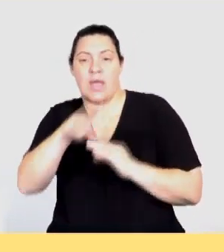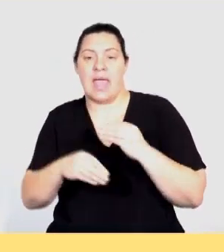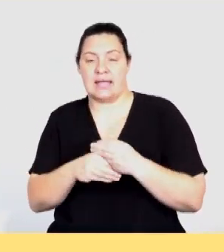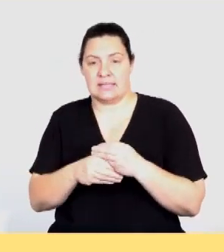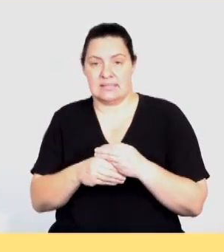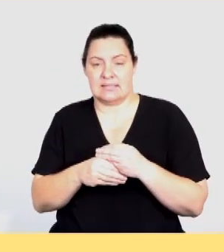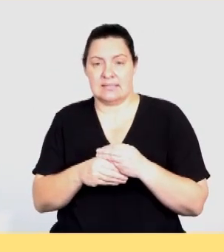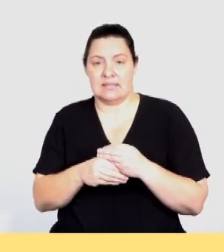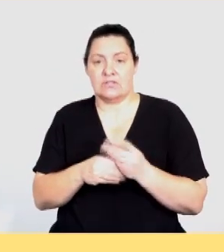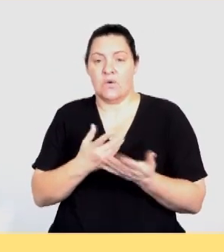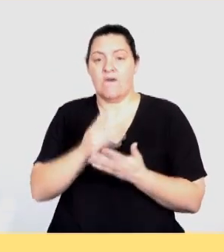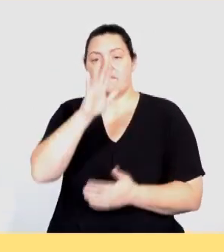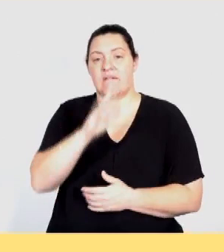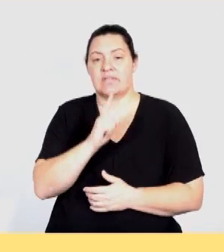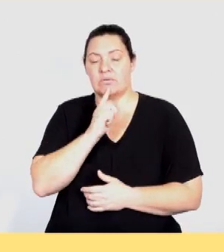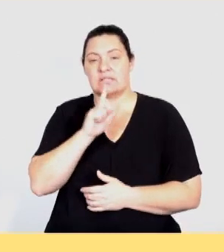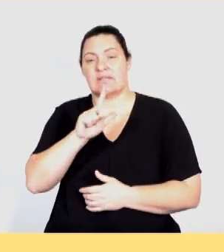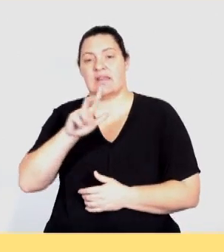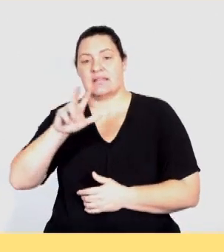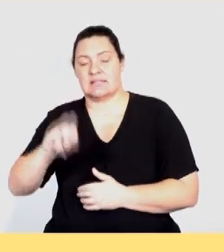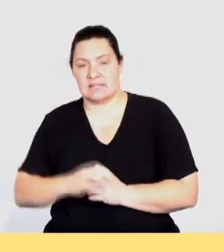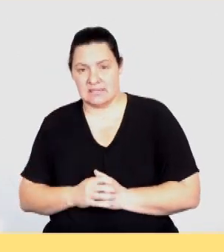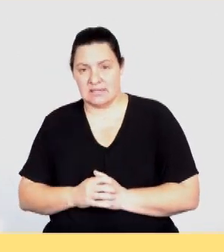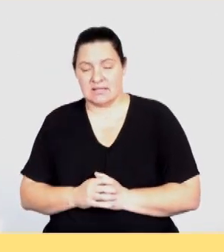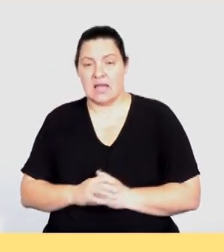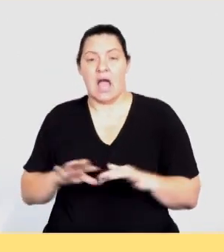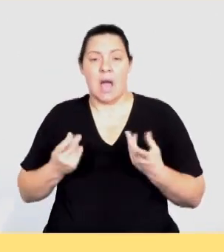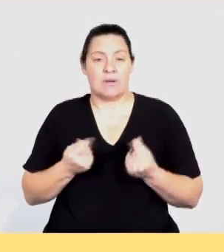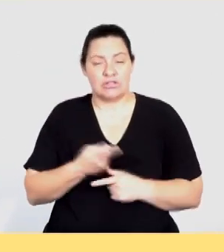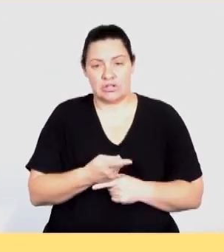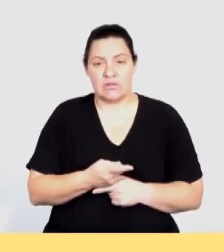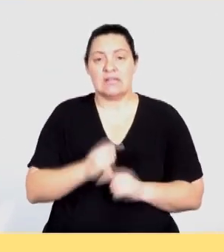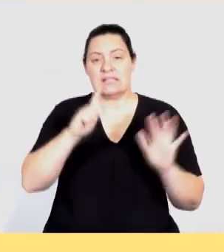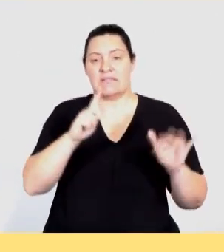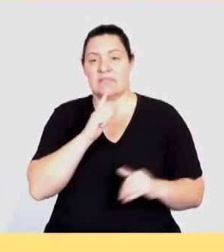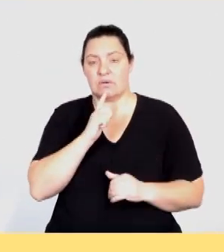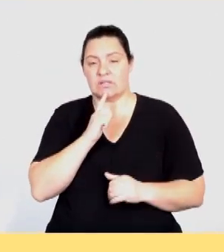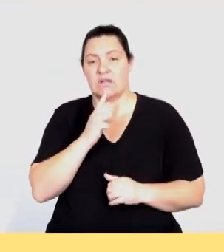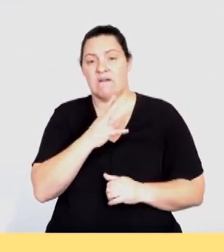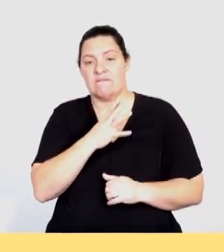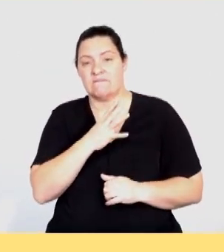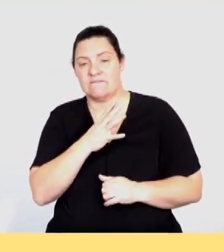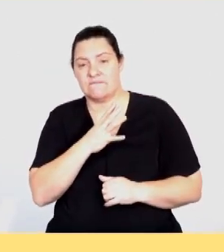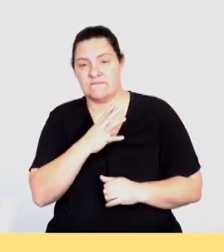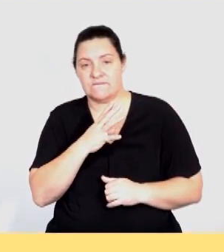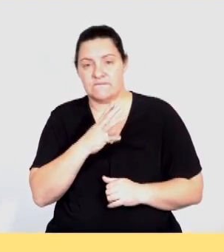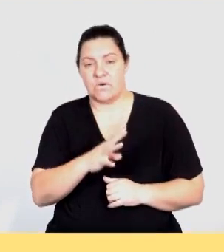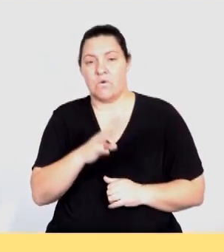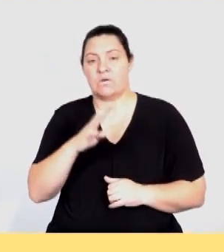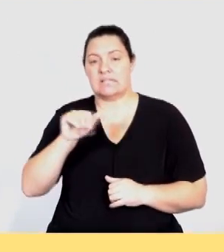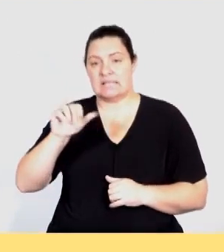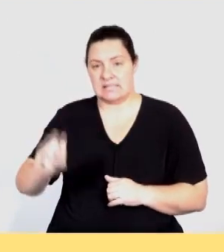1,680. That means I'm adding now to the 5,780. How much am I going to get here now?